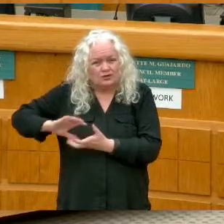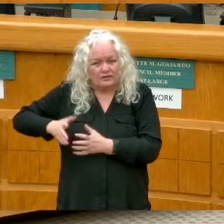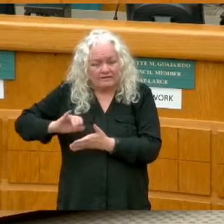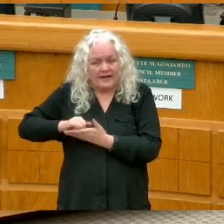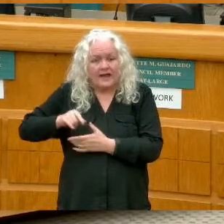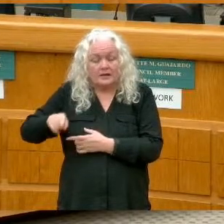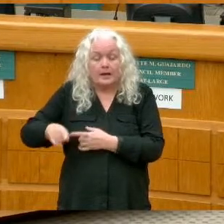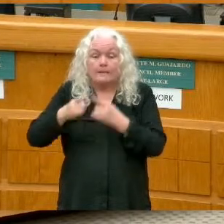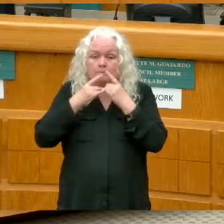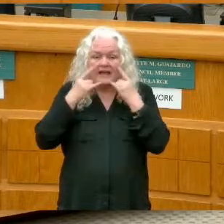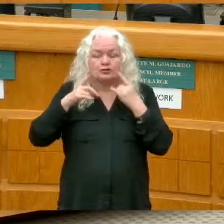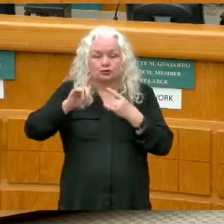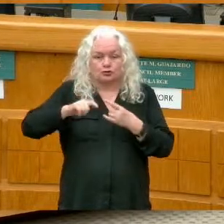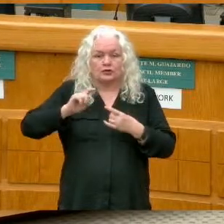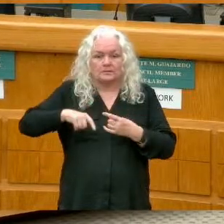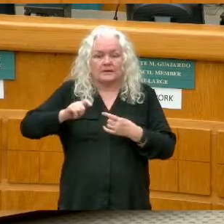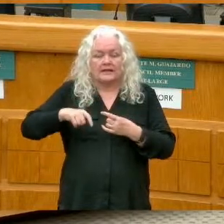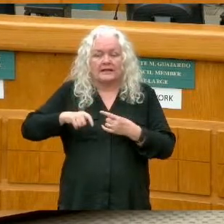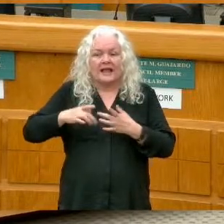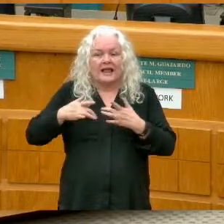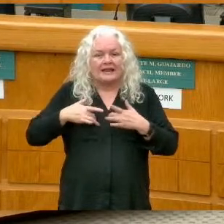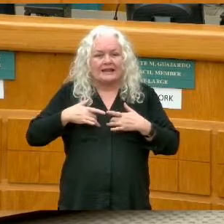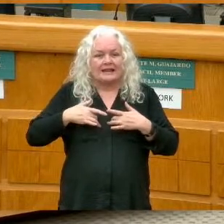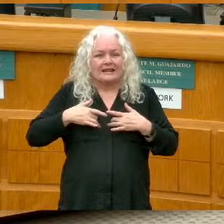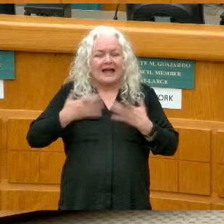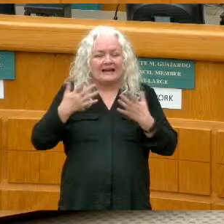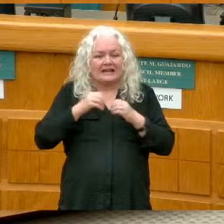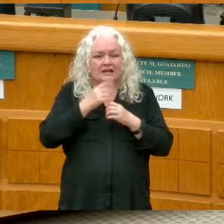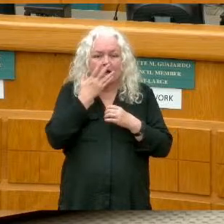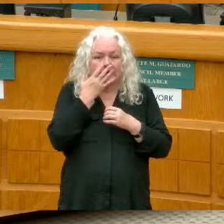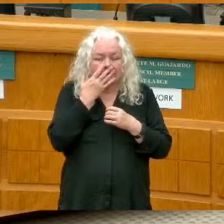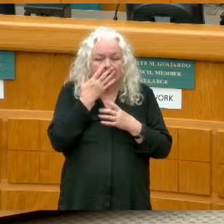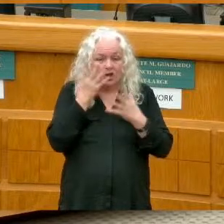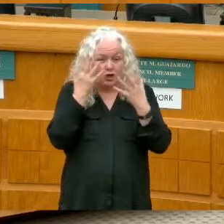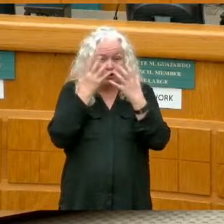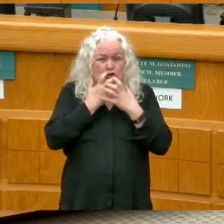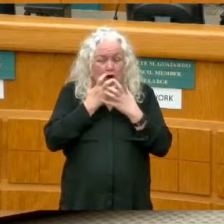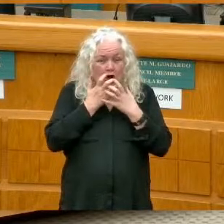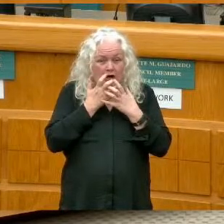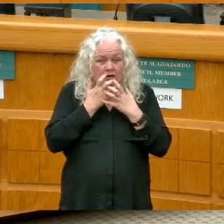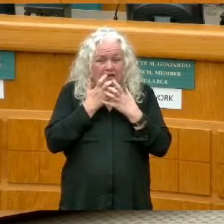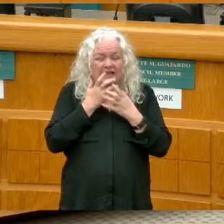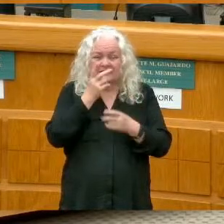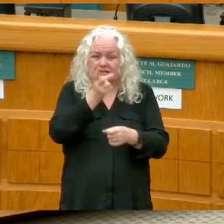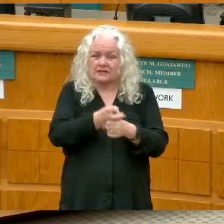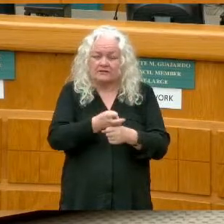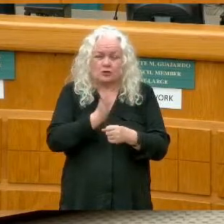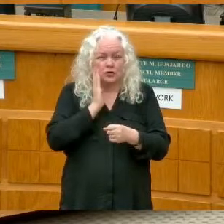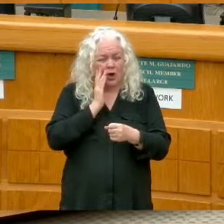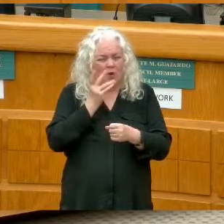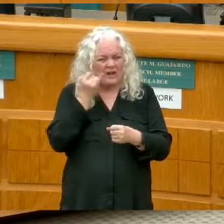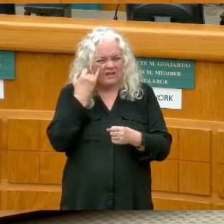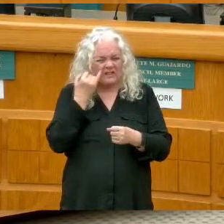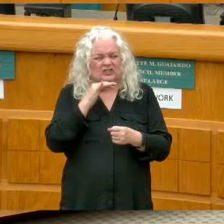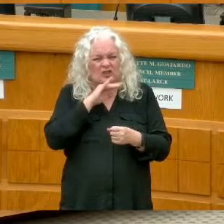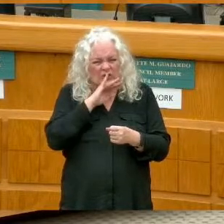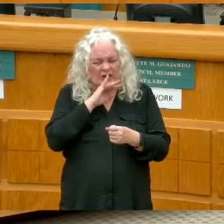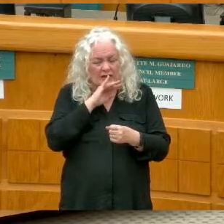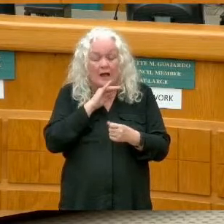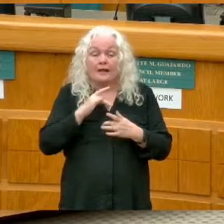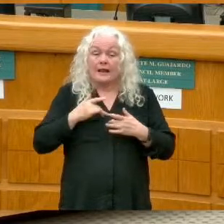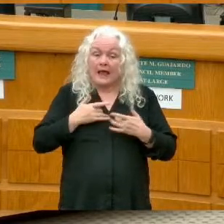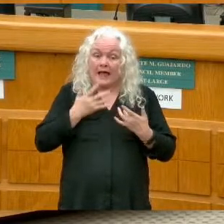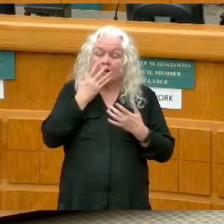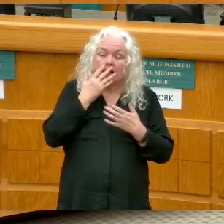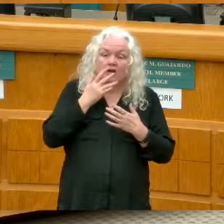ones, masks should be lighter in color. Dark color fabric is difficult to tell if they're dirty. Lighter